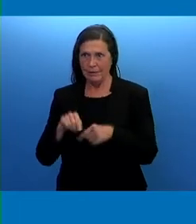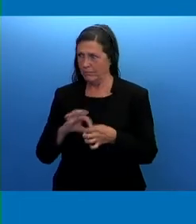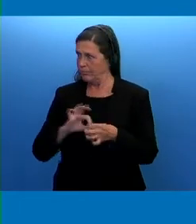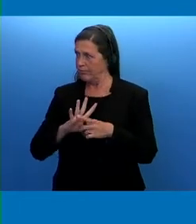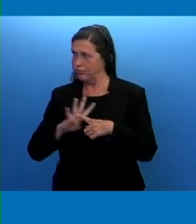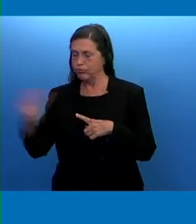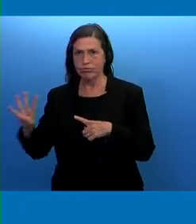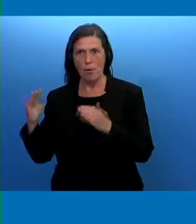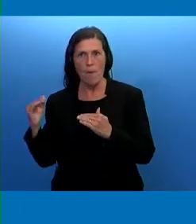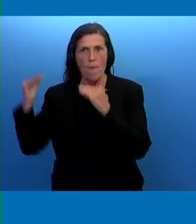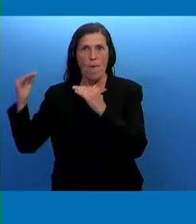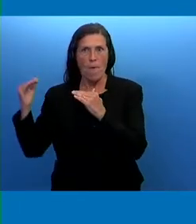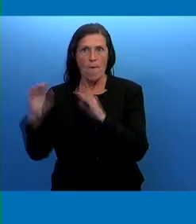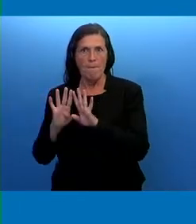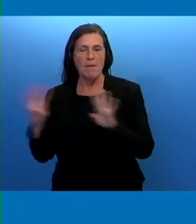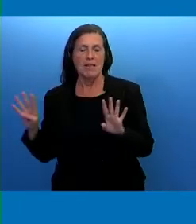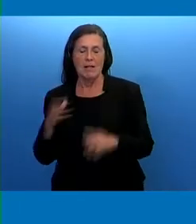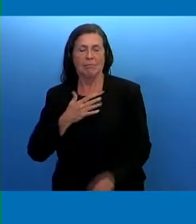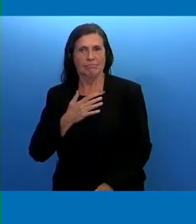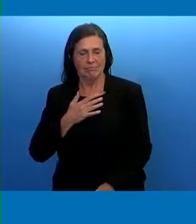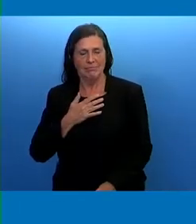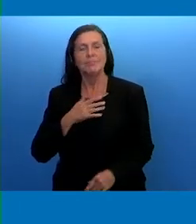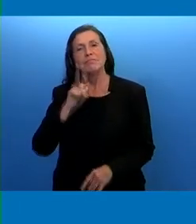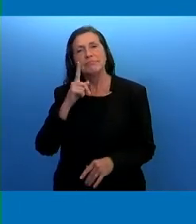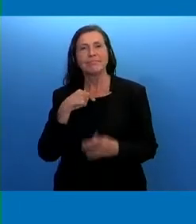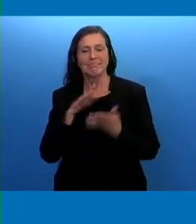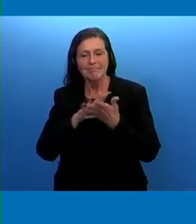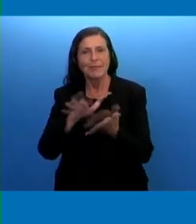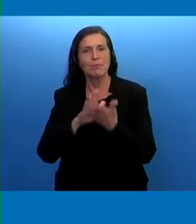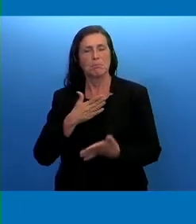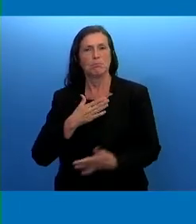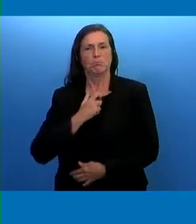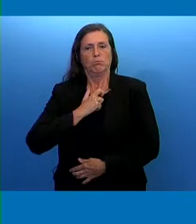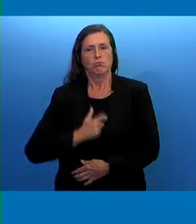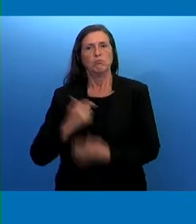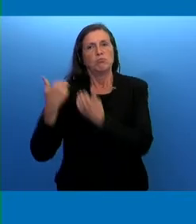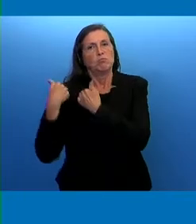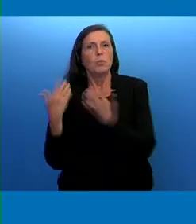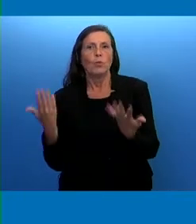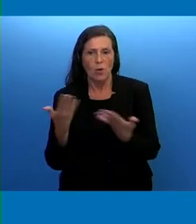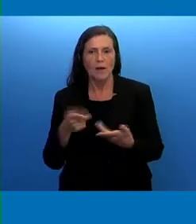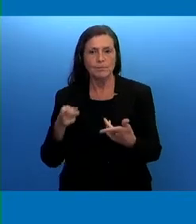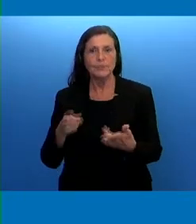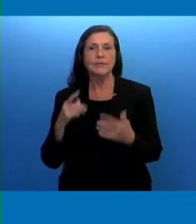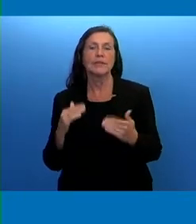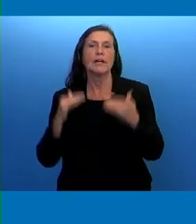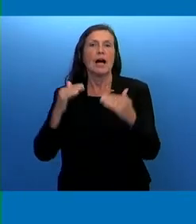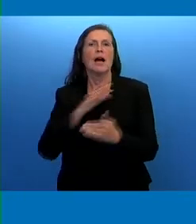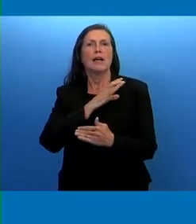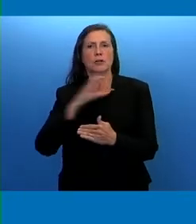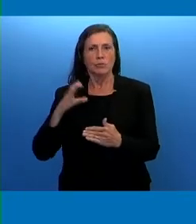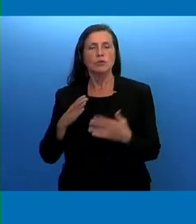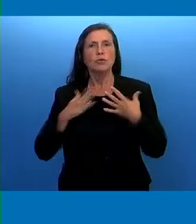thought I might begin by explaining a little bit about my role as Assistant High Commissioner for Protection at the United Nations